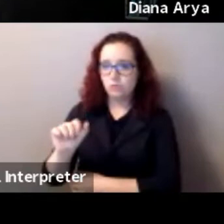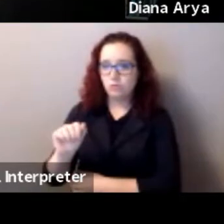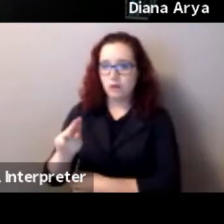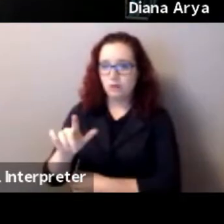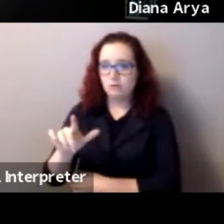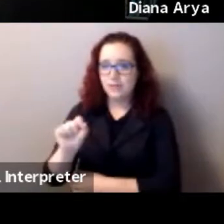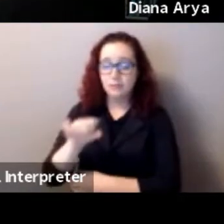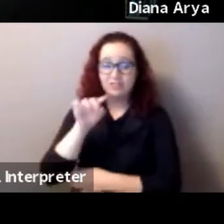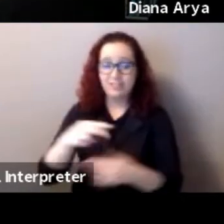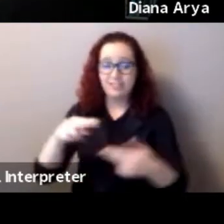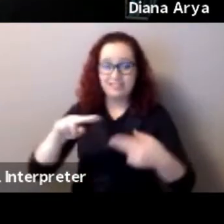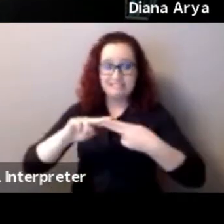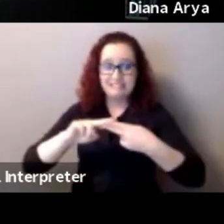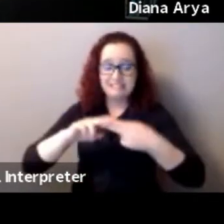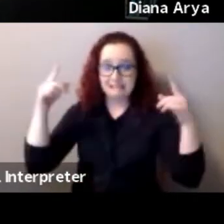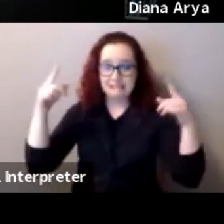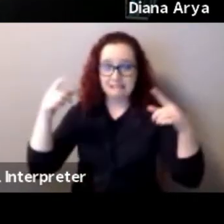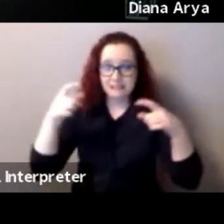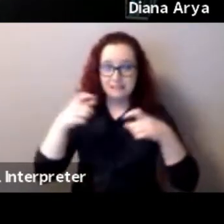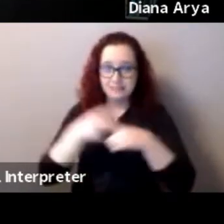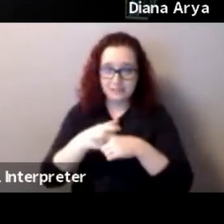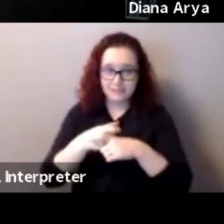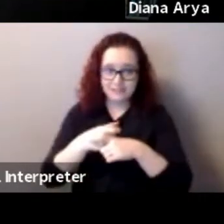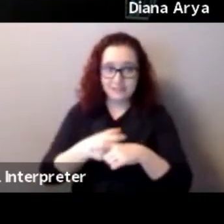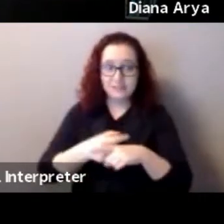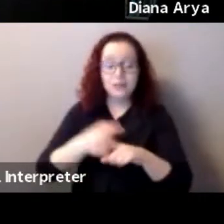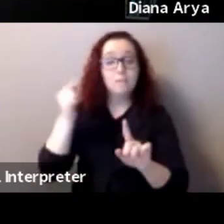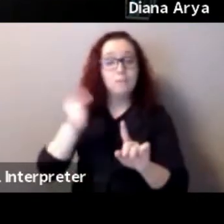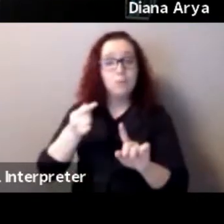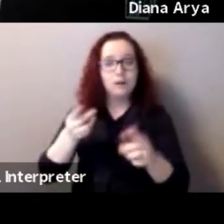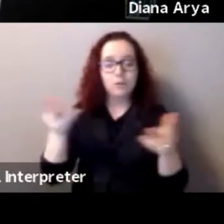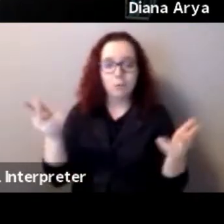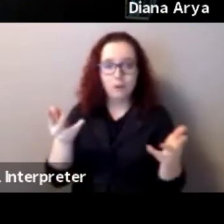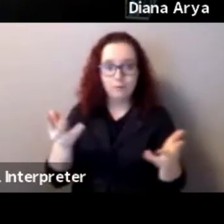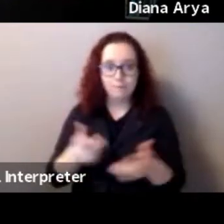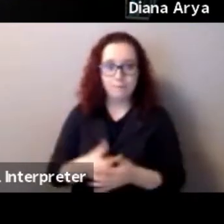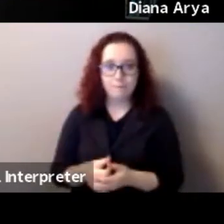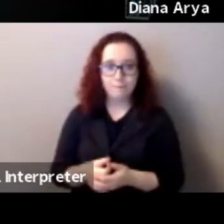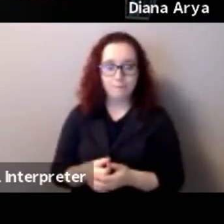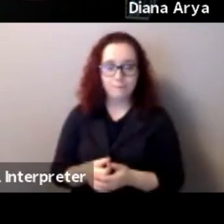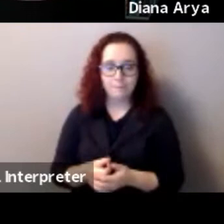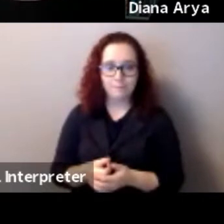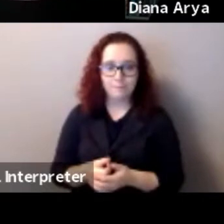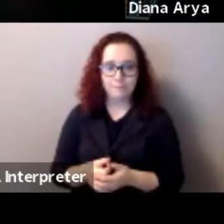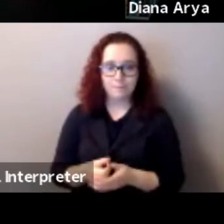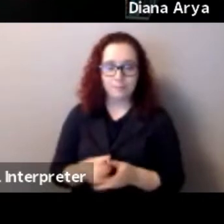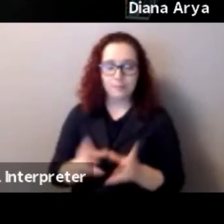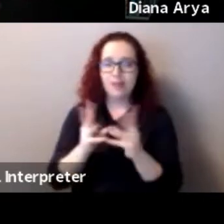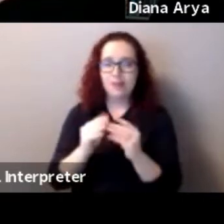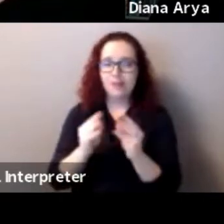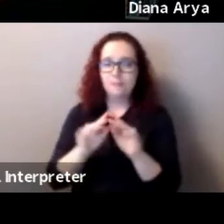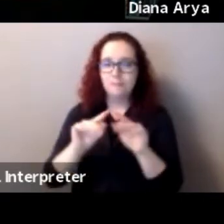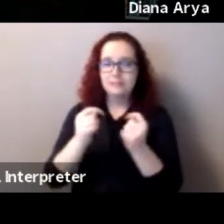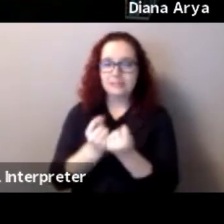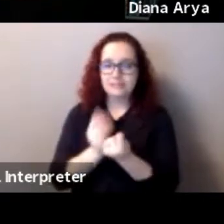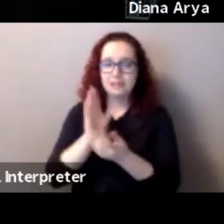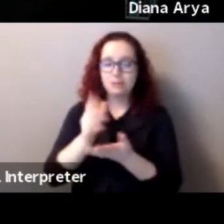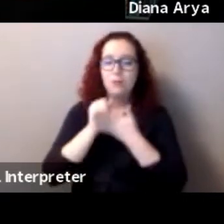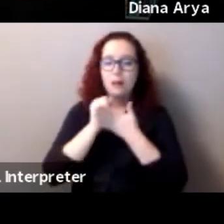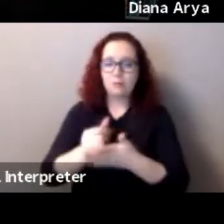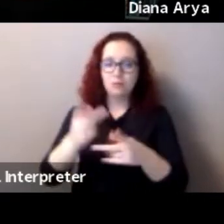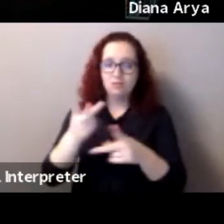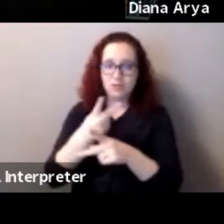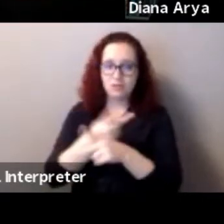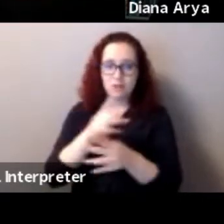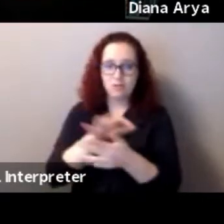you're looking at, and the point of this only is to say that there are options that the meetings team will help you work through. So this is an example